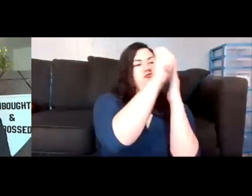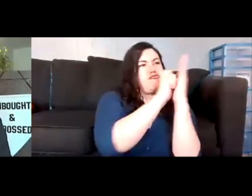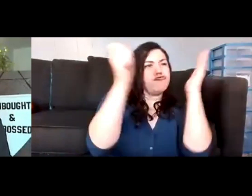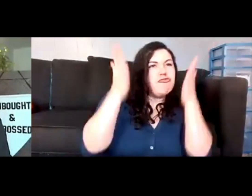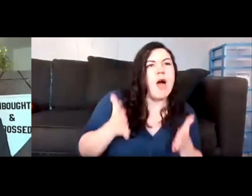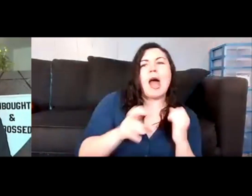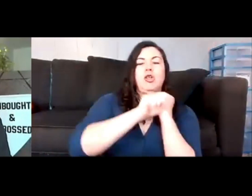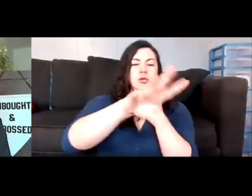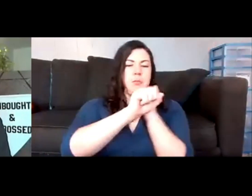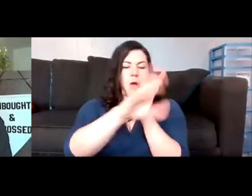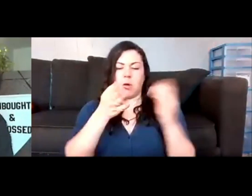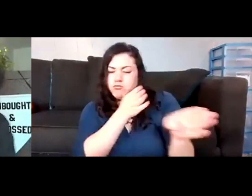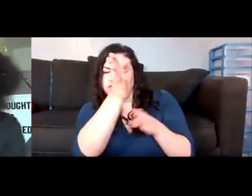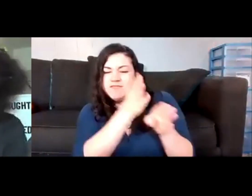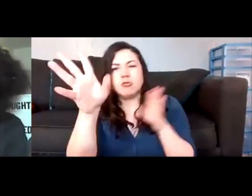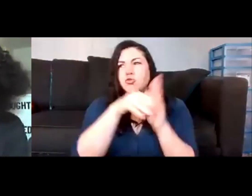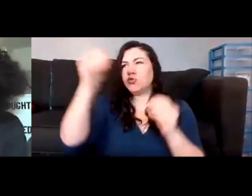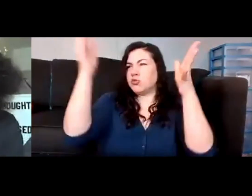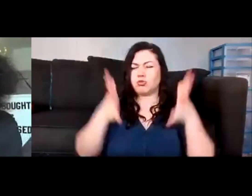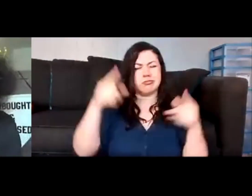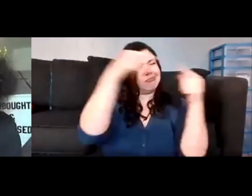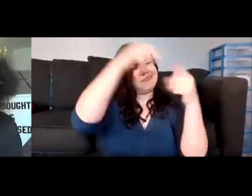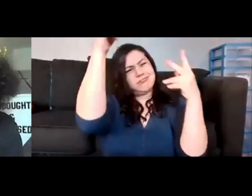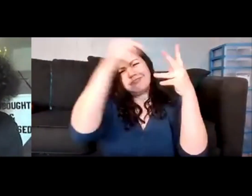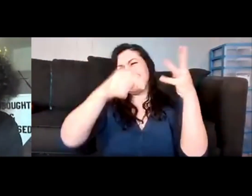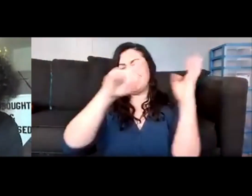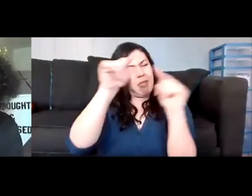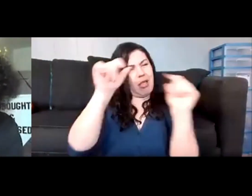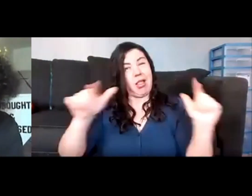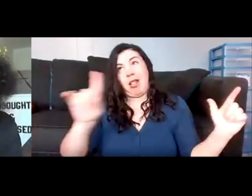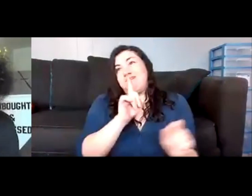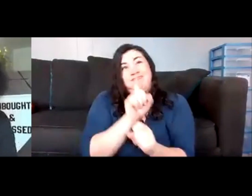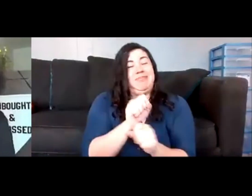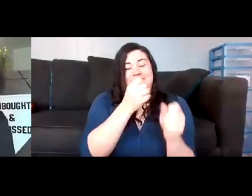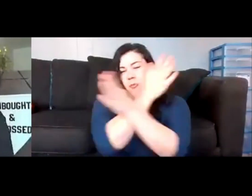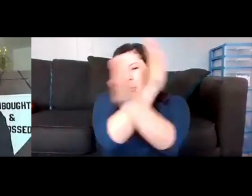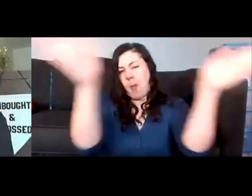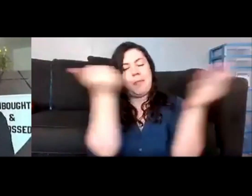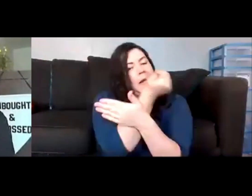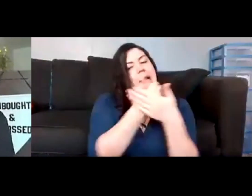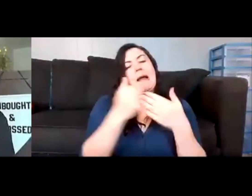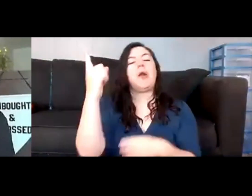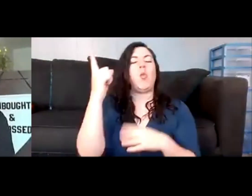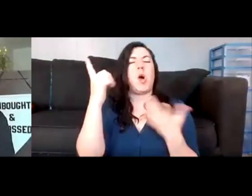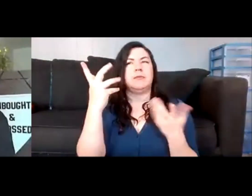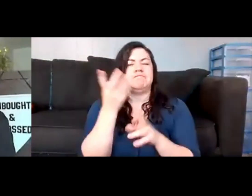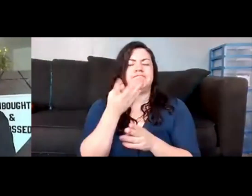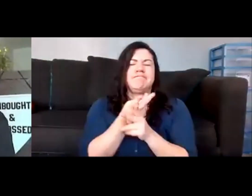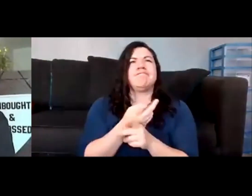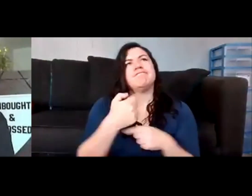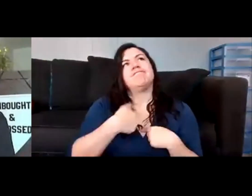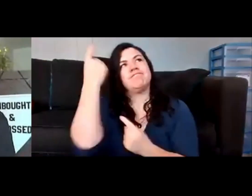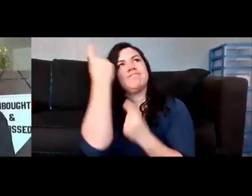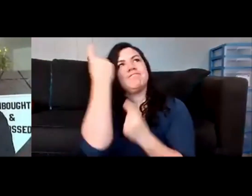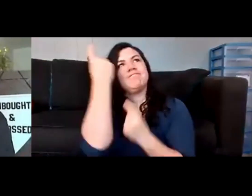marketing professionals, students, and just pretty much anybody. So thinking carefully